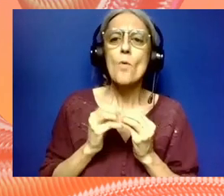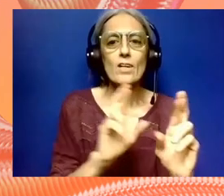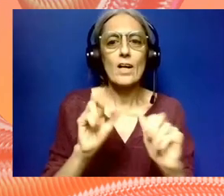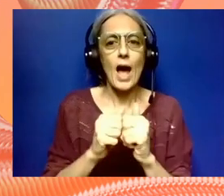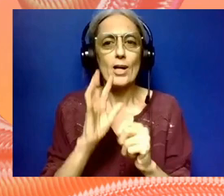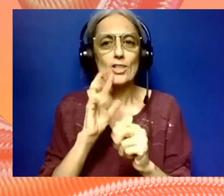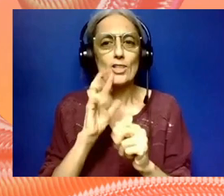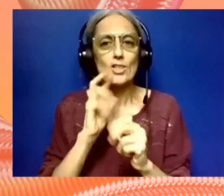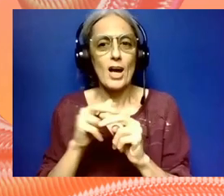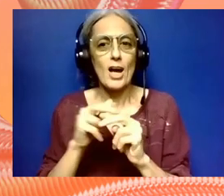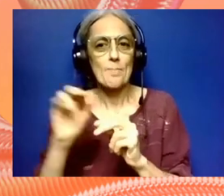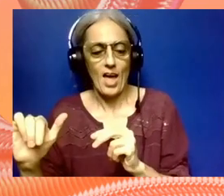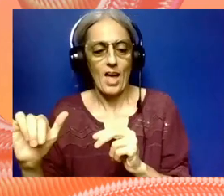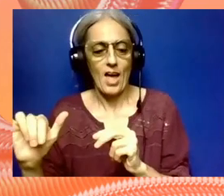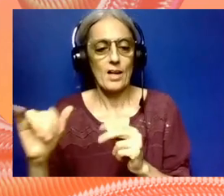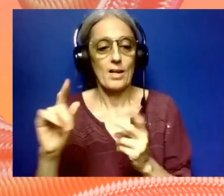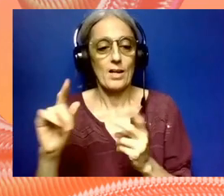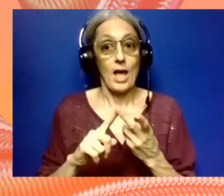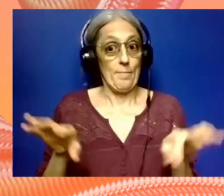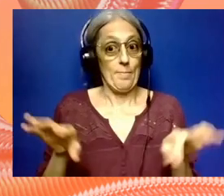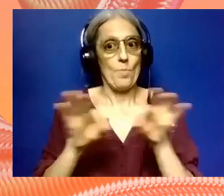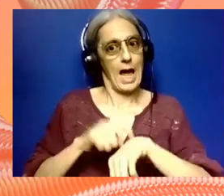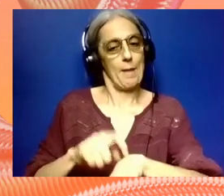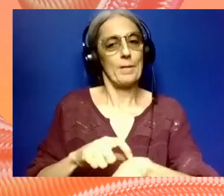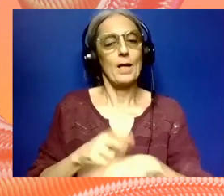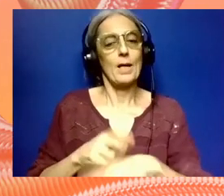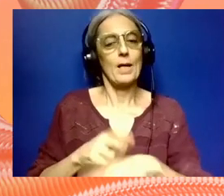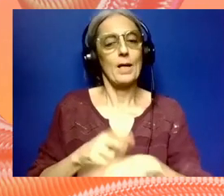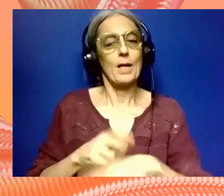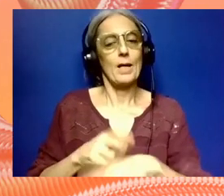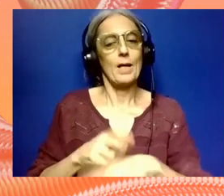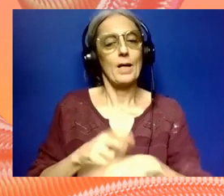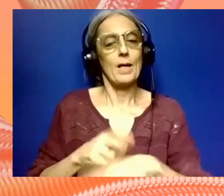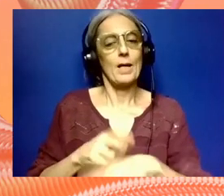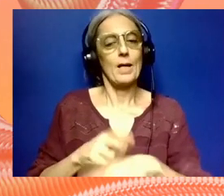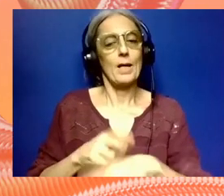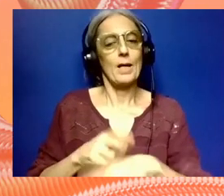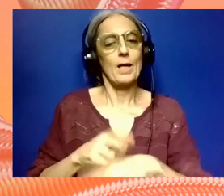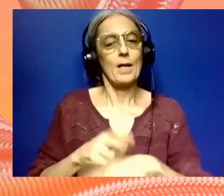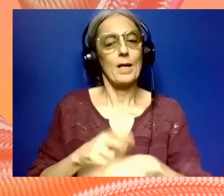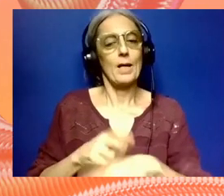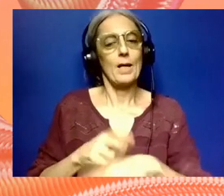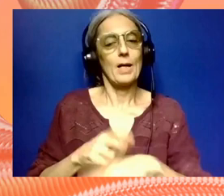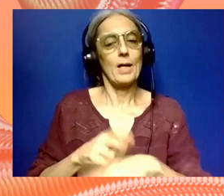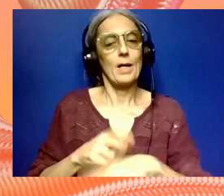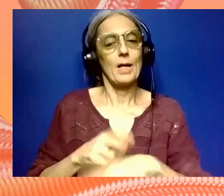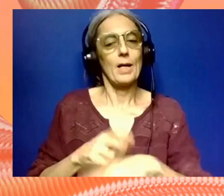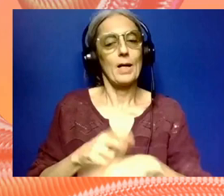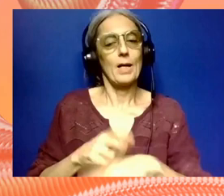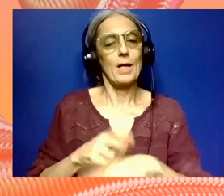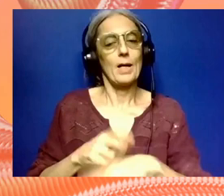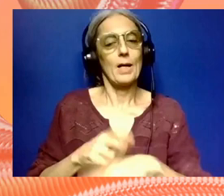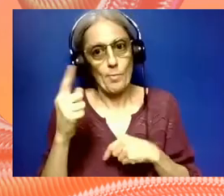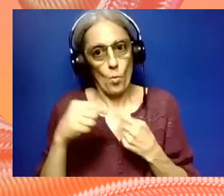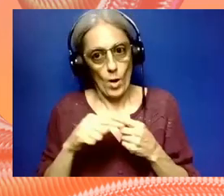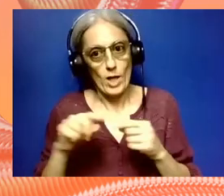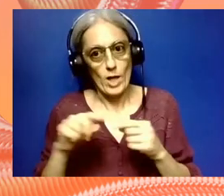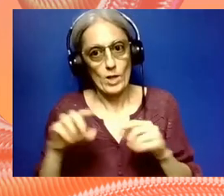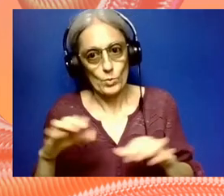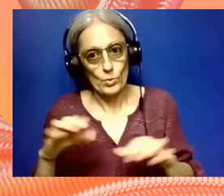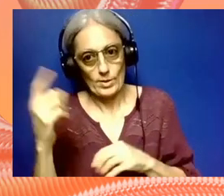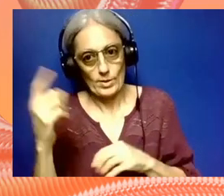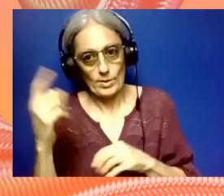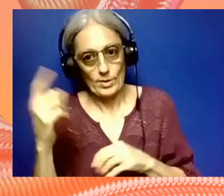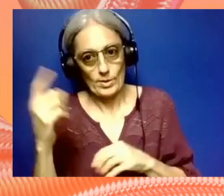in astrology, but there's this way that it's like, when are people the most open